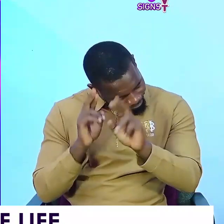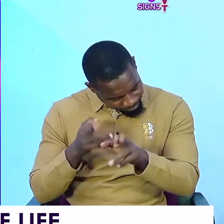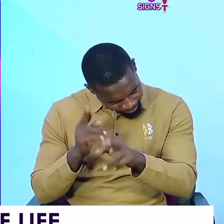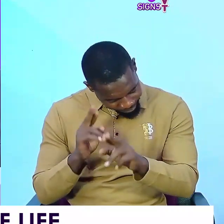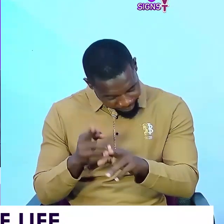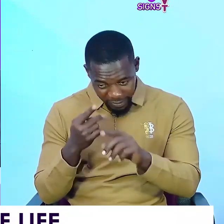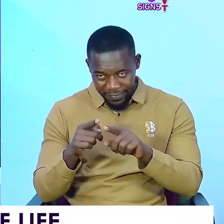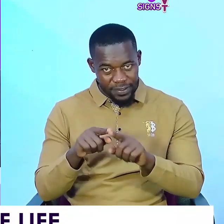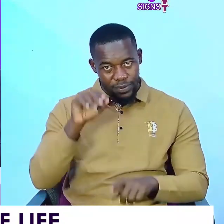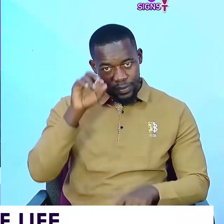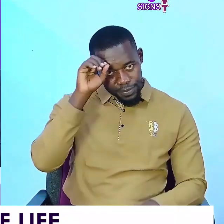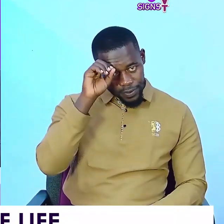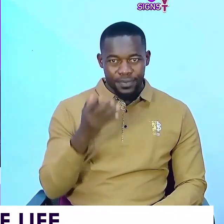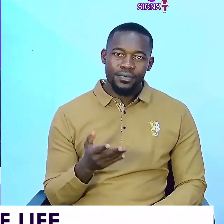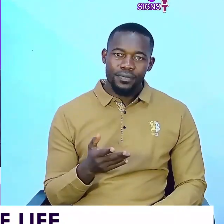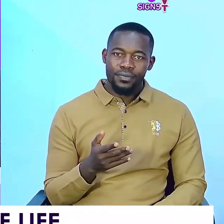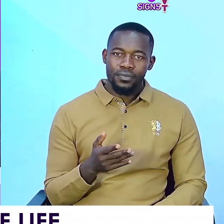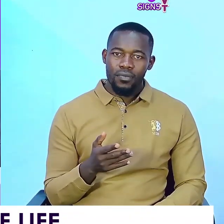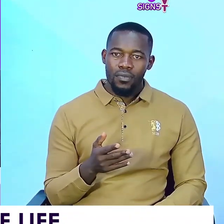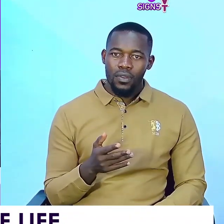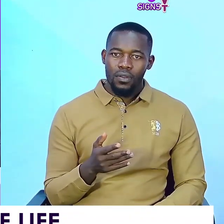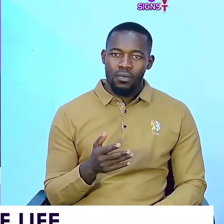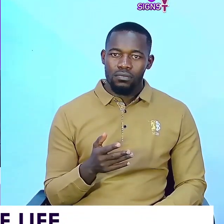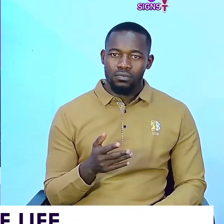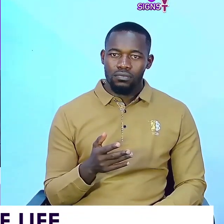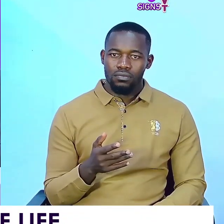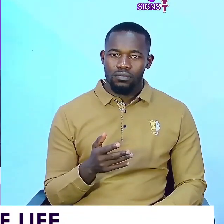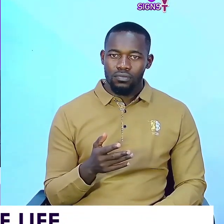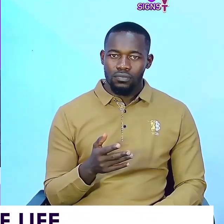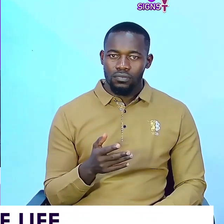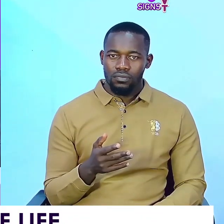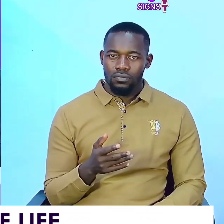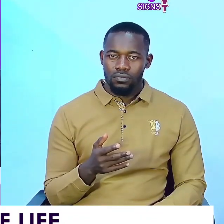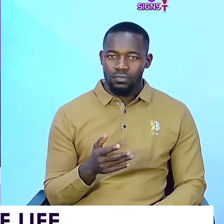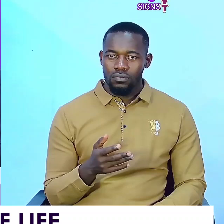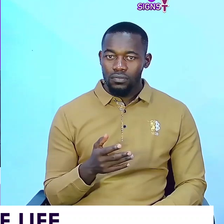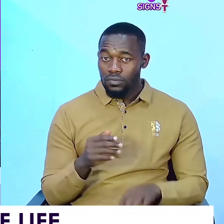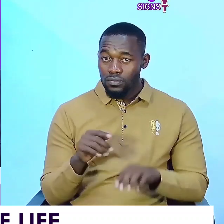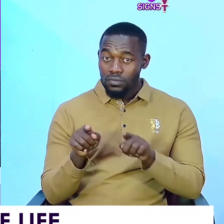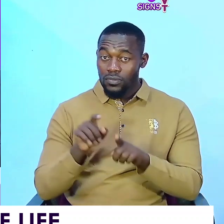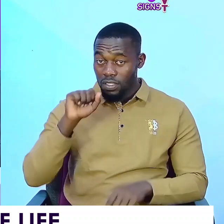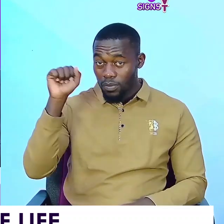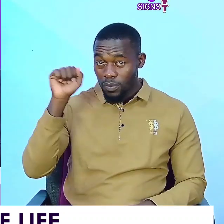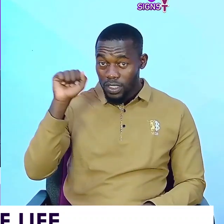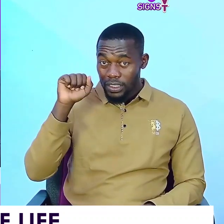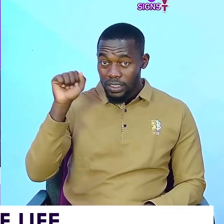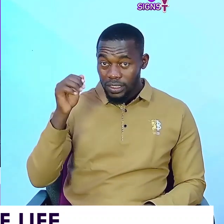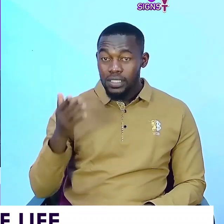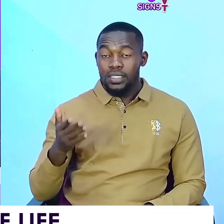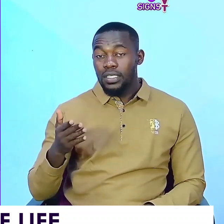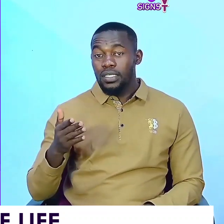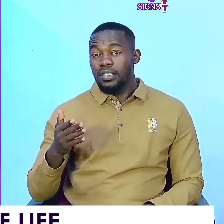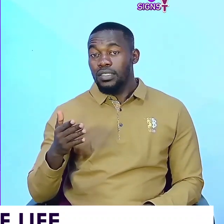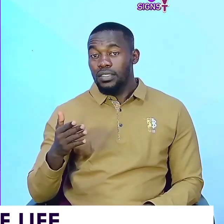boundaries completely. yeah, it's When bare knuckles, people go bare knuckles into it. exactly, and they do not observe boundaries. And